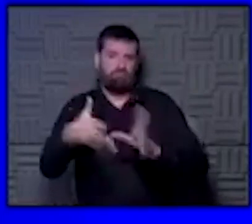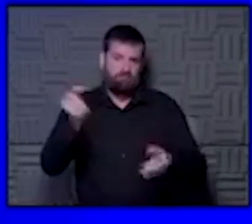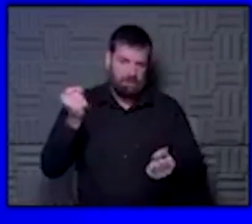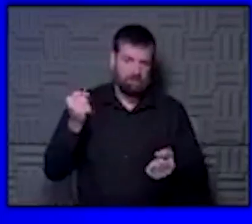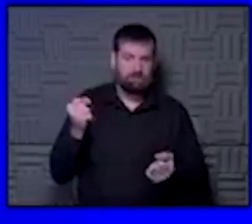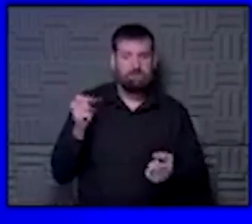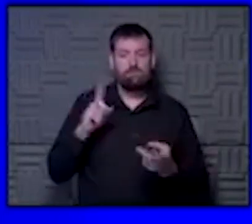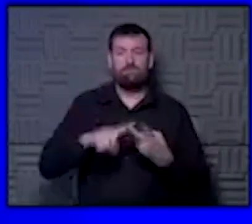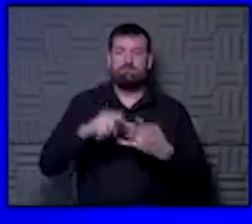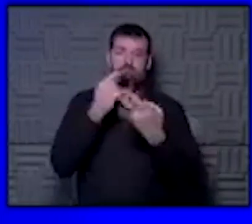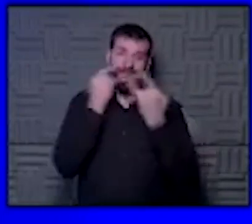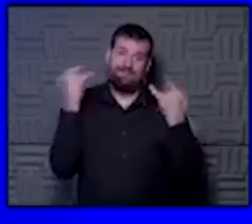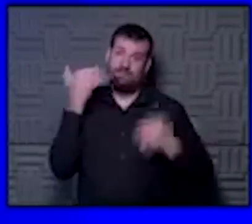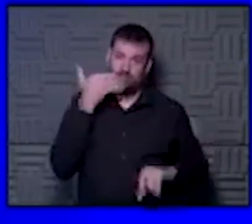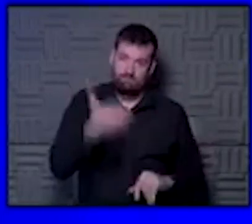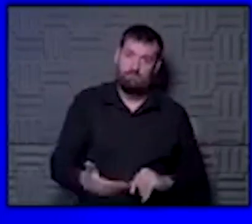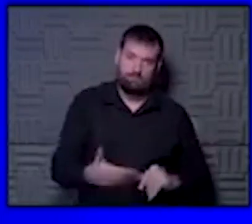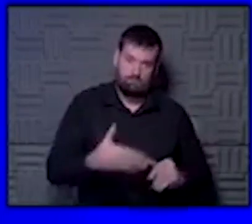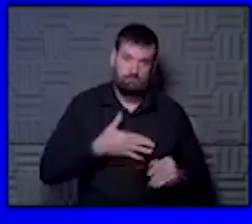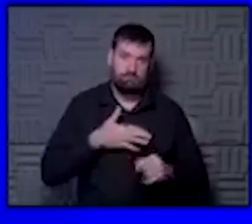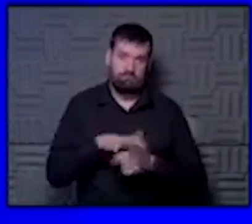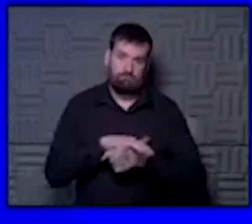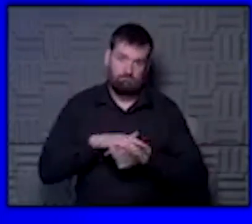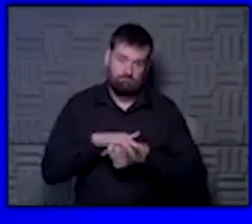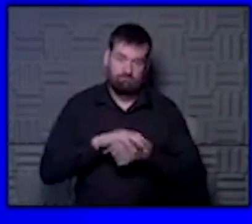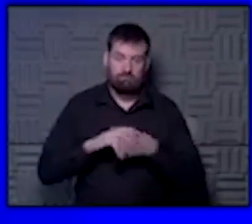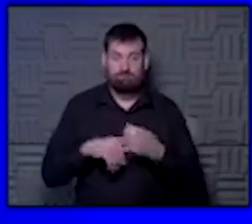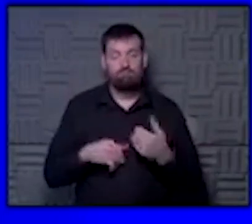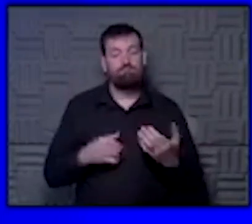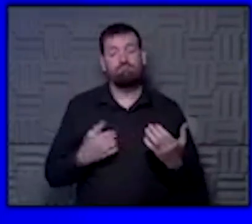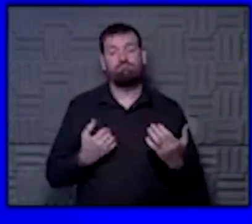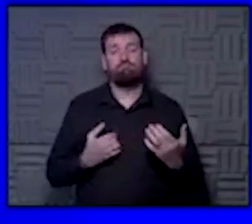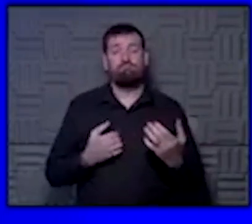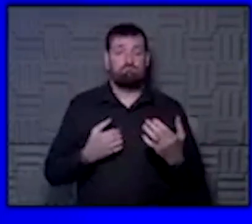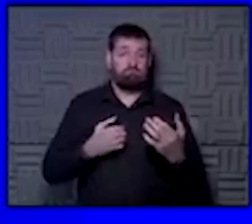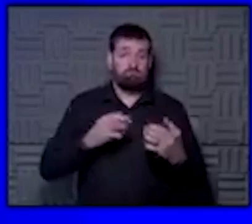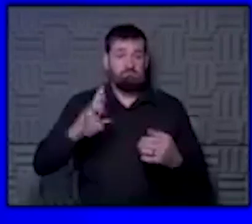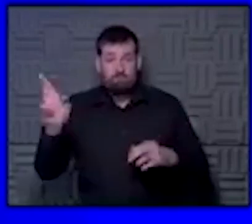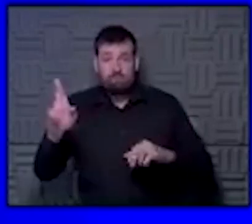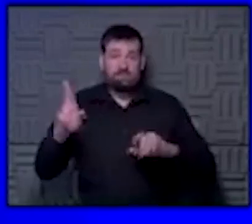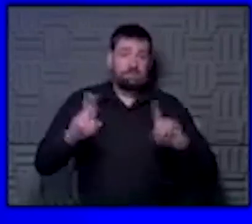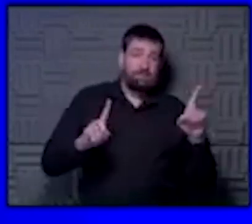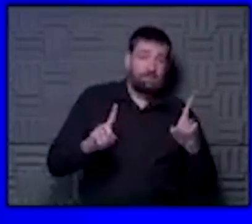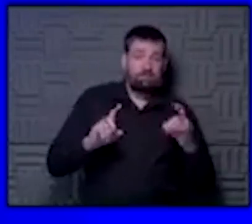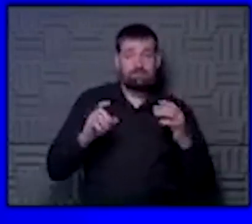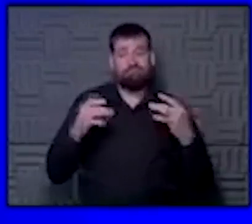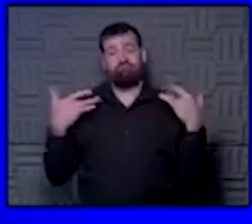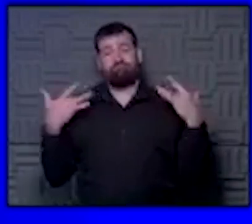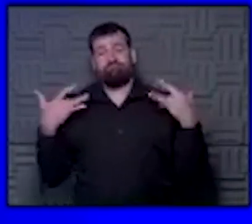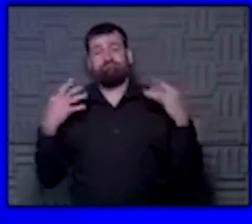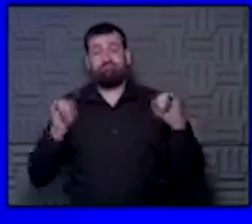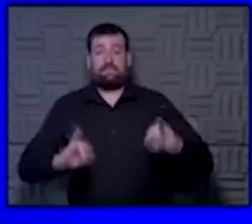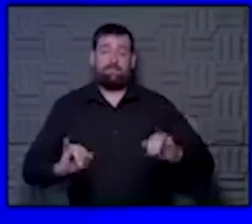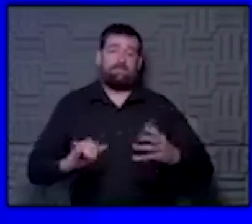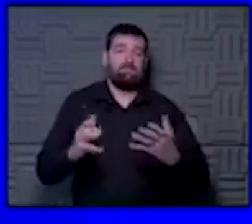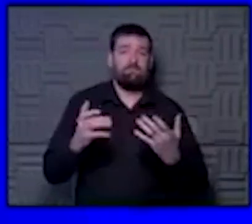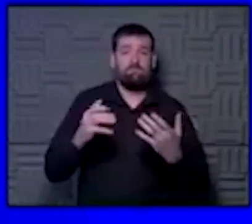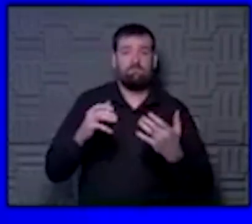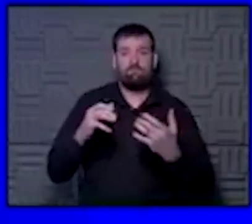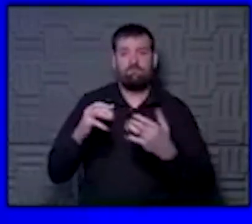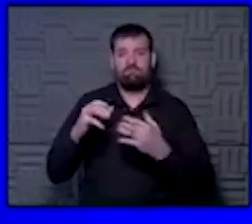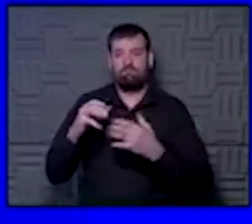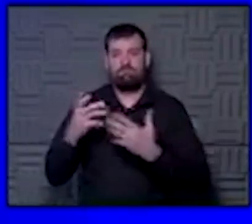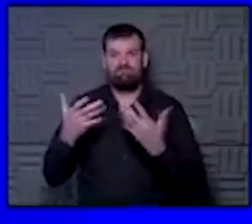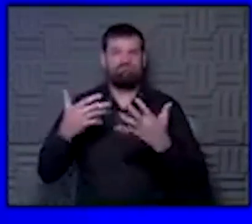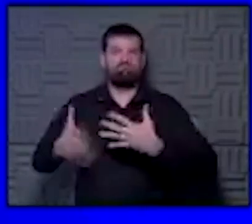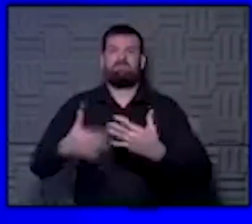The masking was very good where I was at. And it doesn't matter if you're Republican, Democrat, Independent, Conservative, Liberal. The masking,